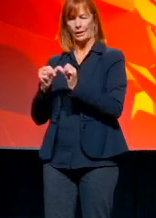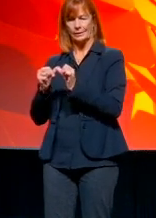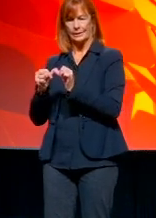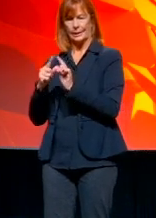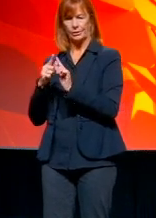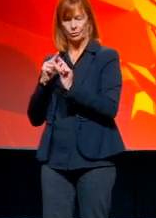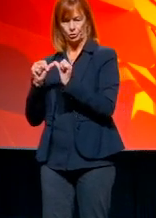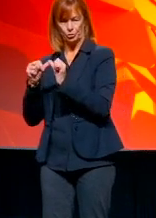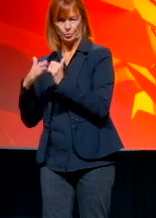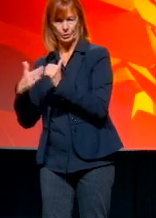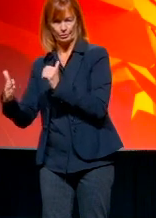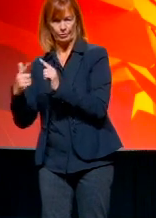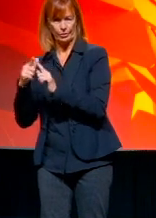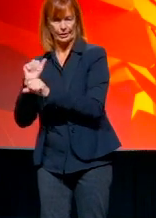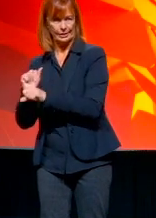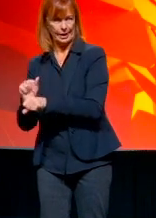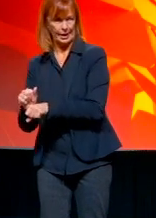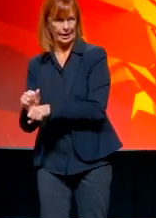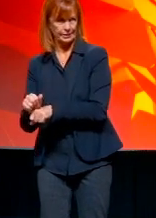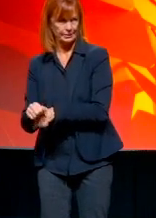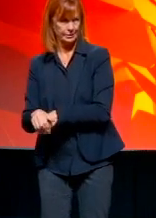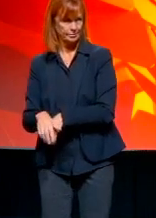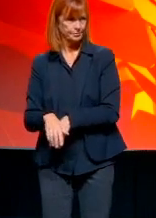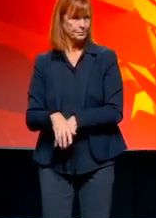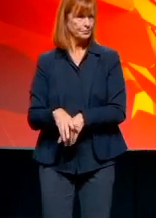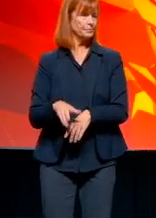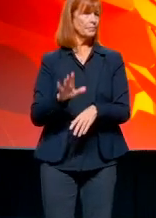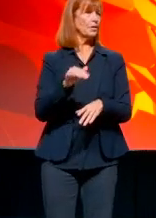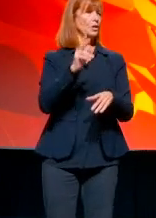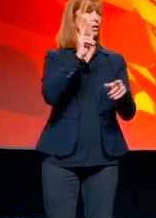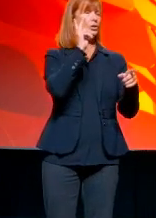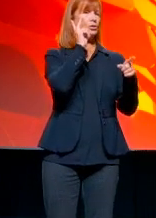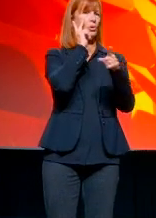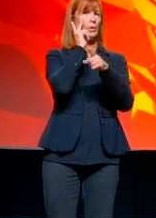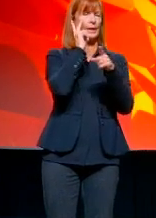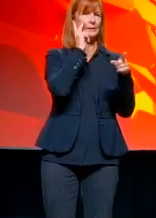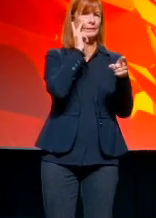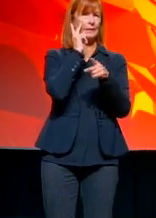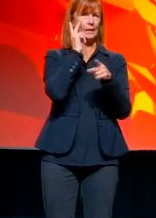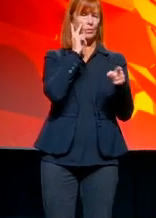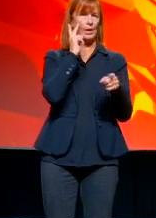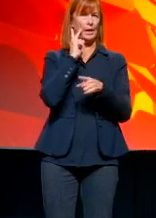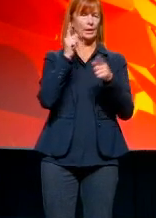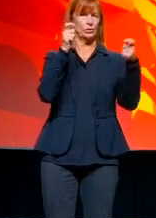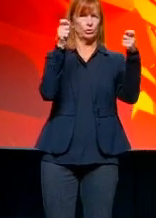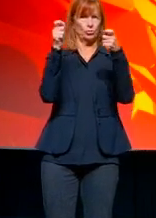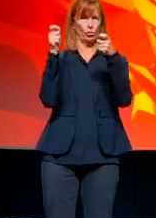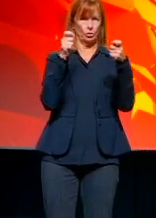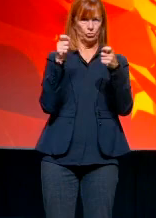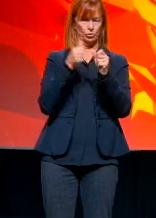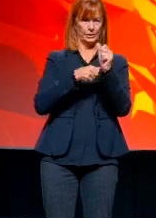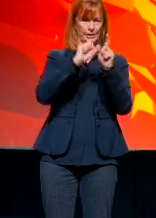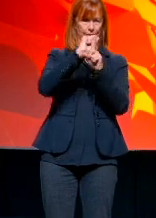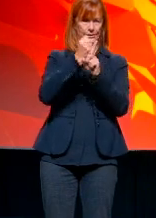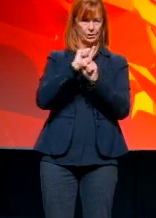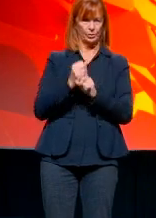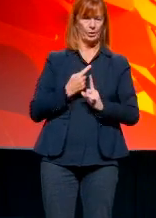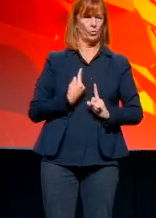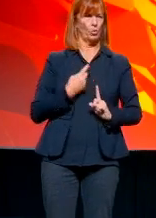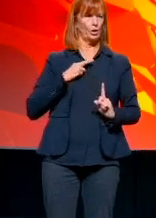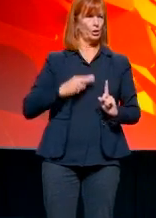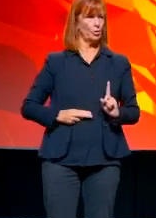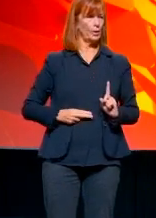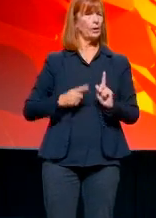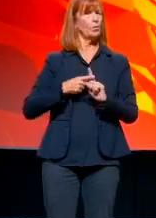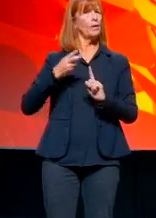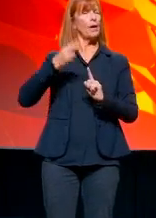task. And then you can kind of run this kind of fleet control settings with a human to ensure high level of success